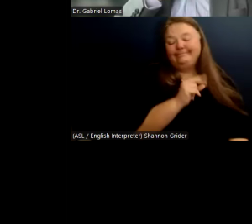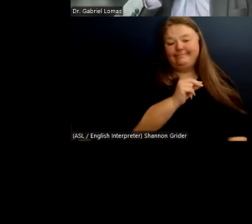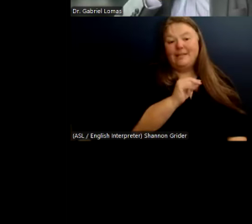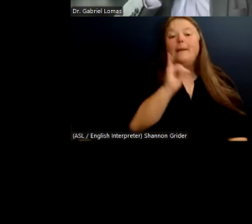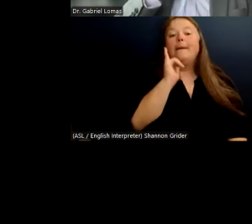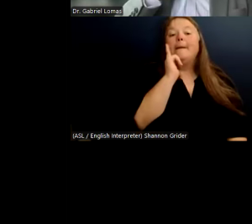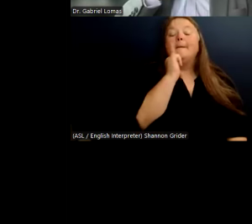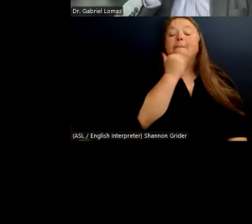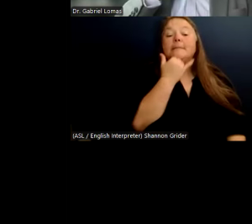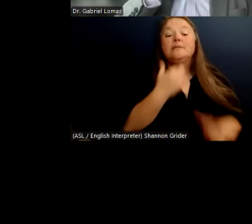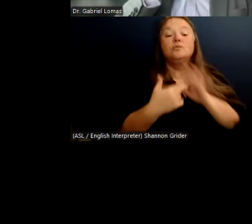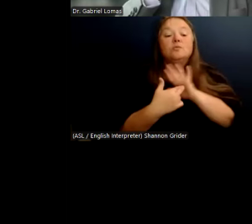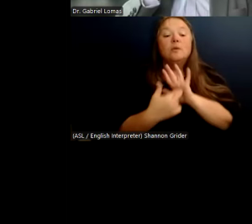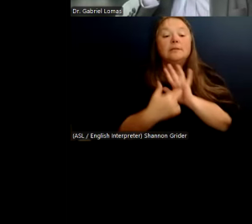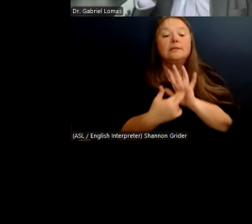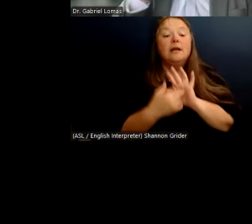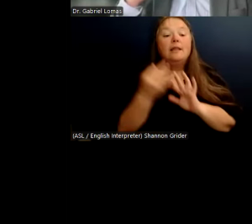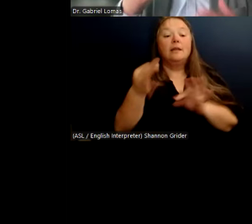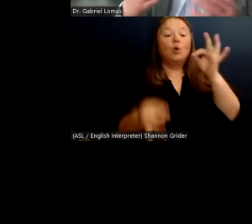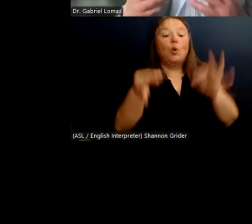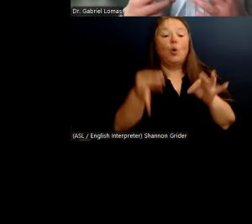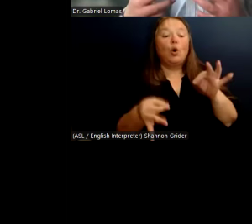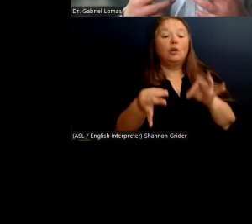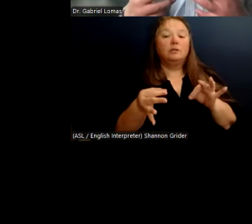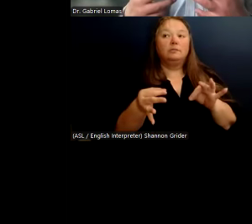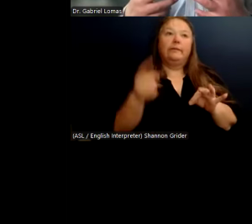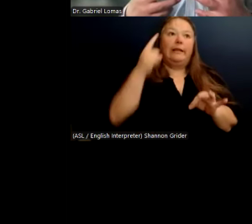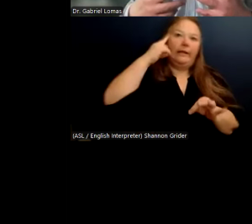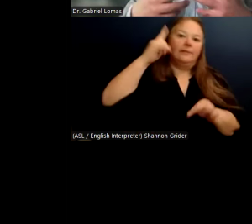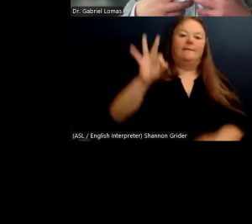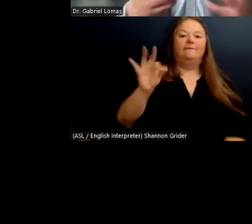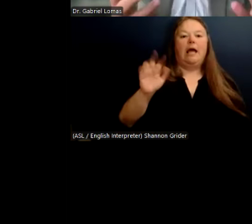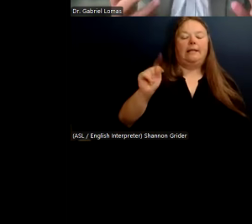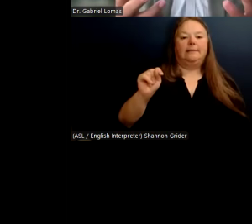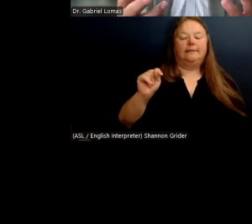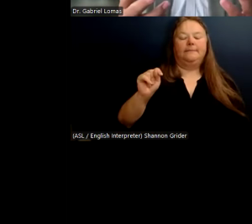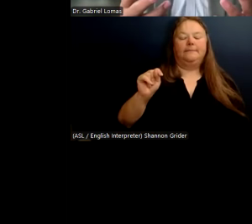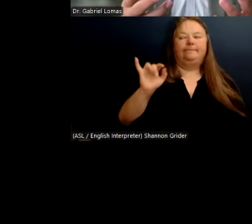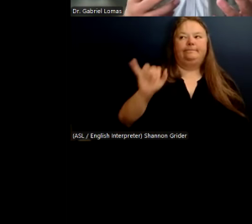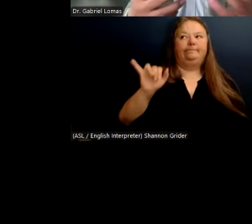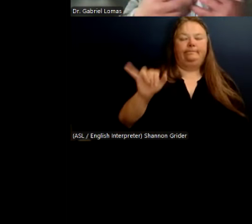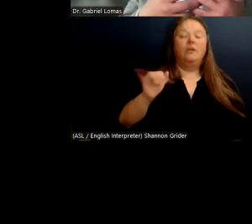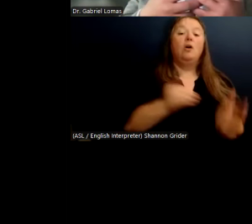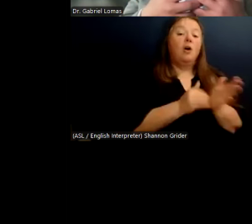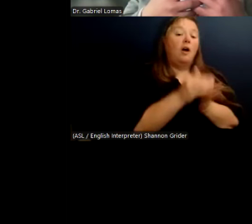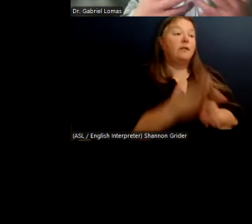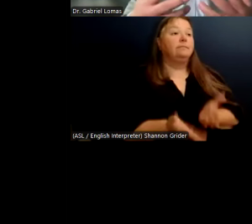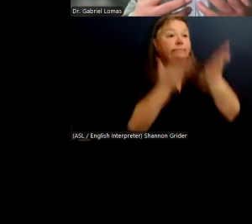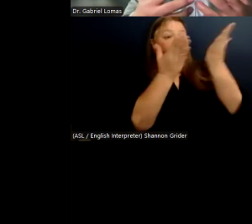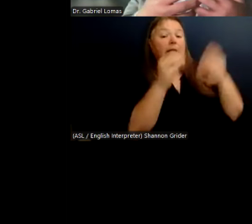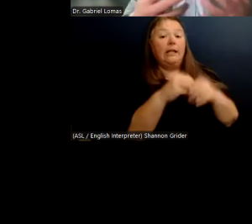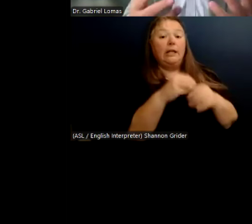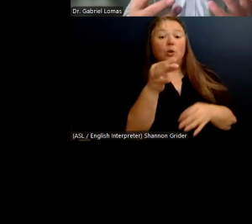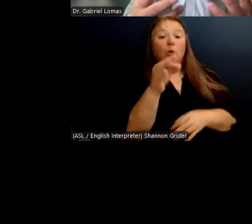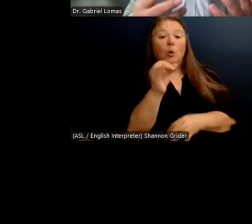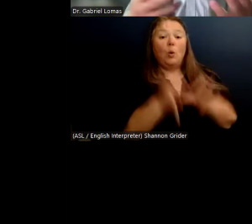Misrepresentation that the court views as factual. Like sometimes things that are brought up in court are inaccurate.